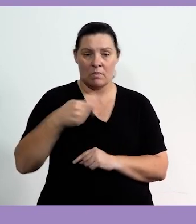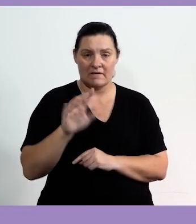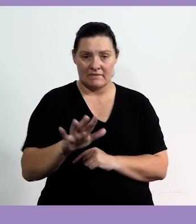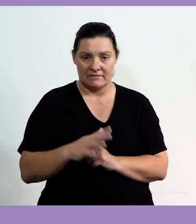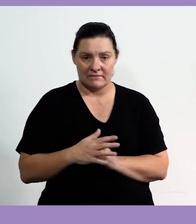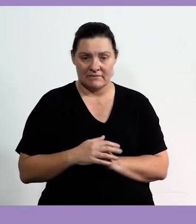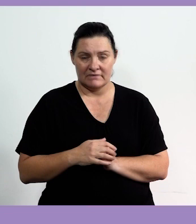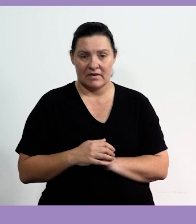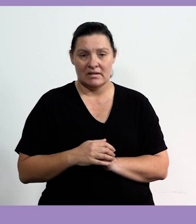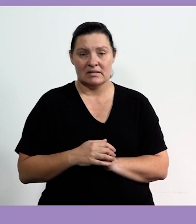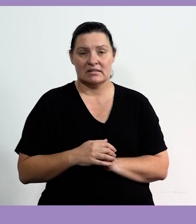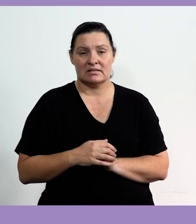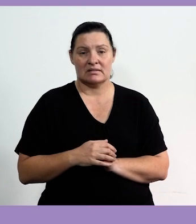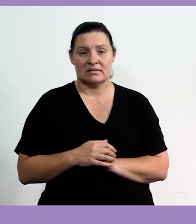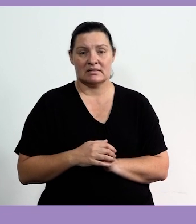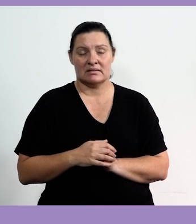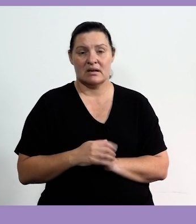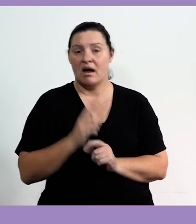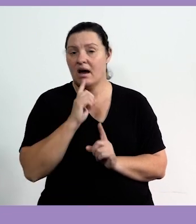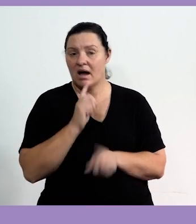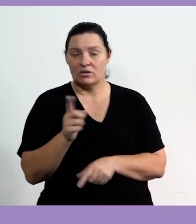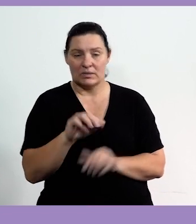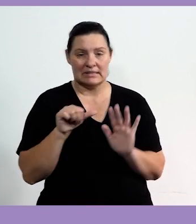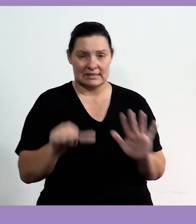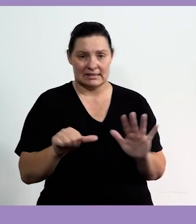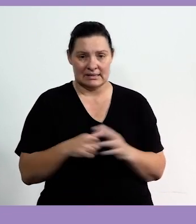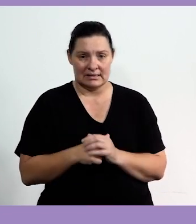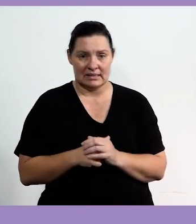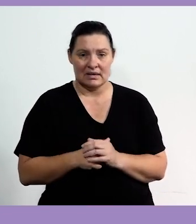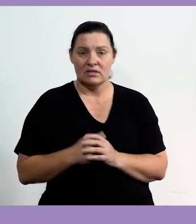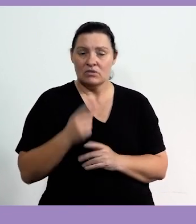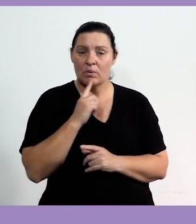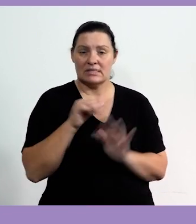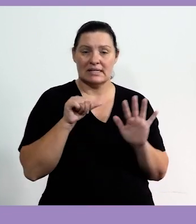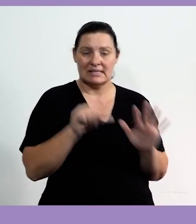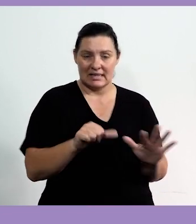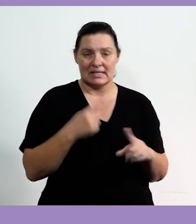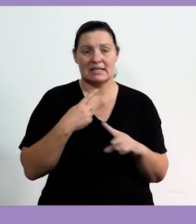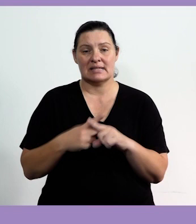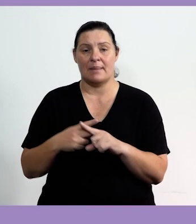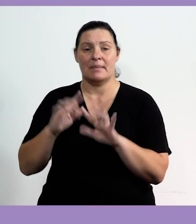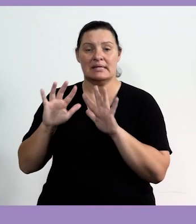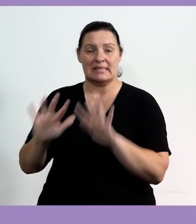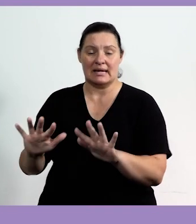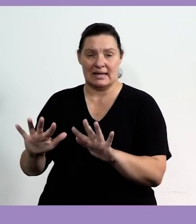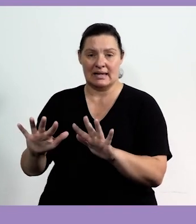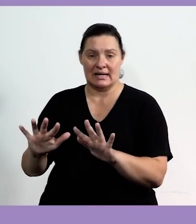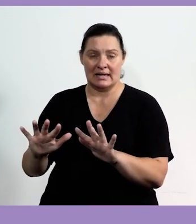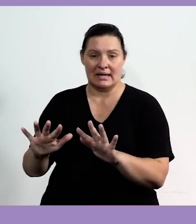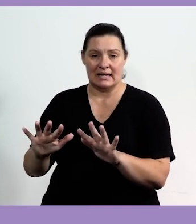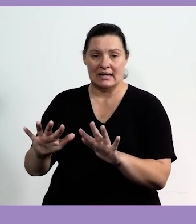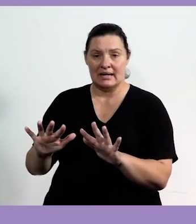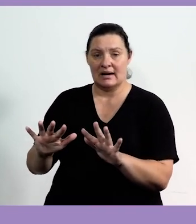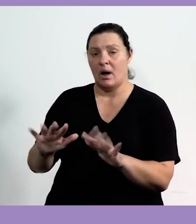1,5 plus 1,5, and that gives us an answer of 6. So we are going to say 6 multiplied